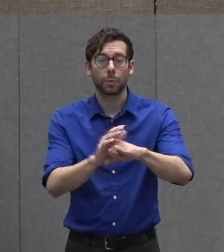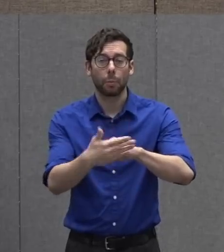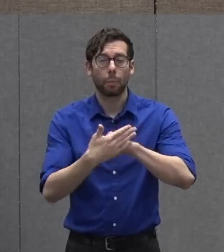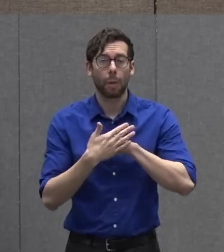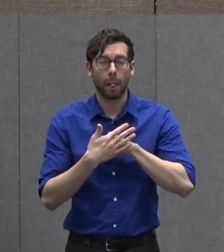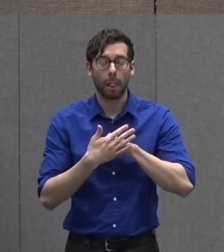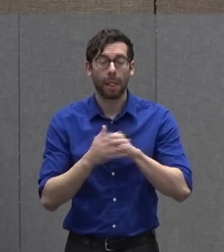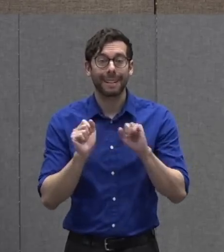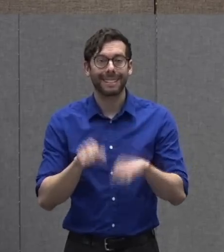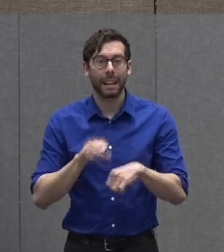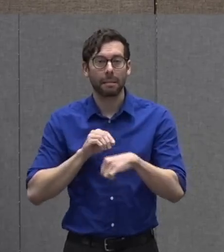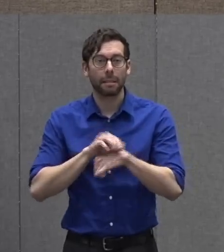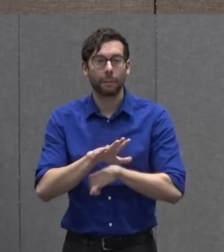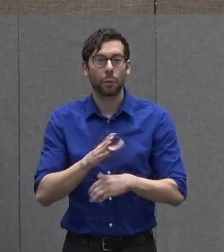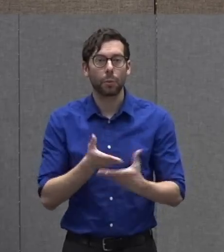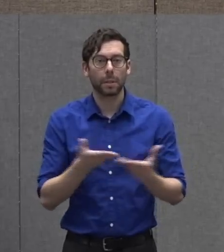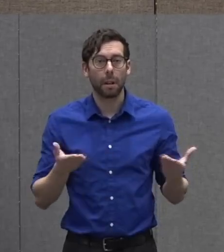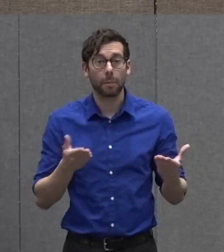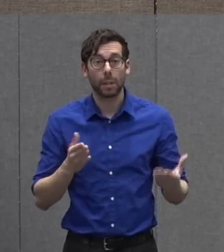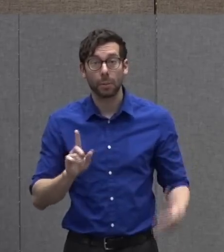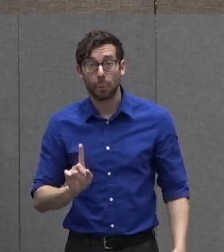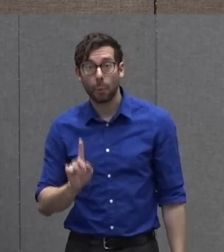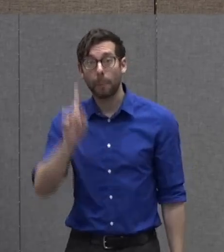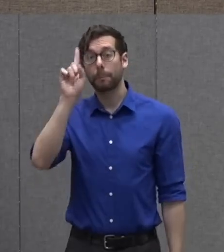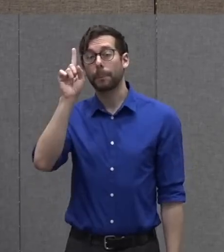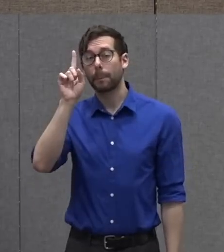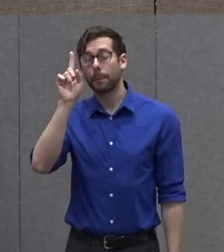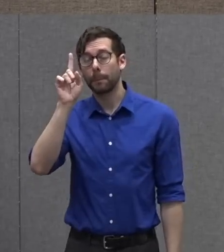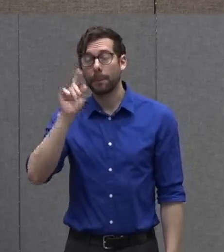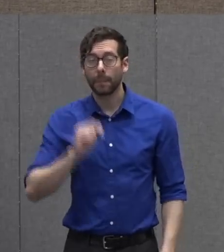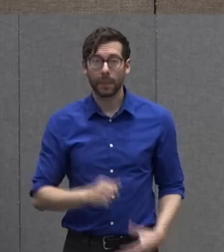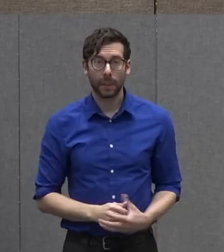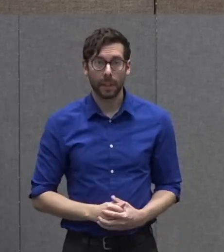up. We can make an object go